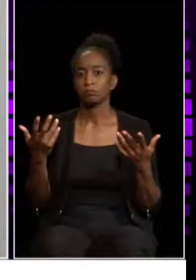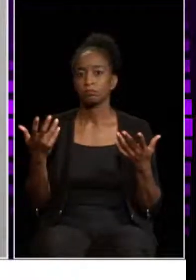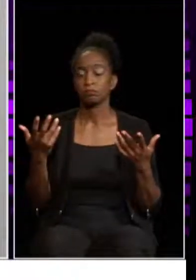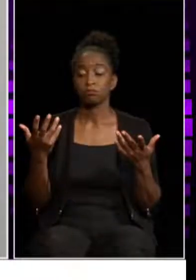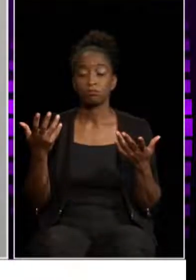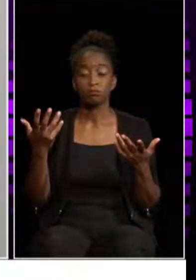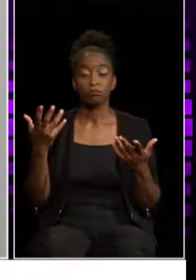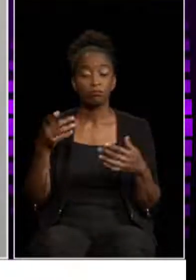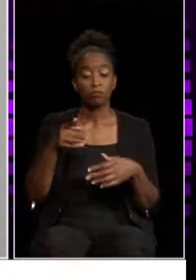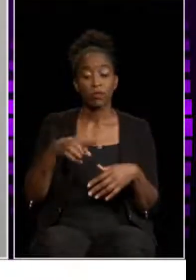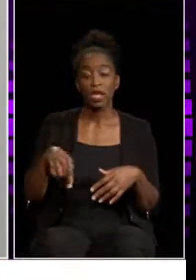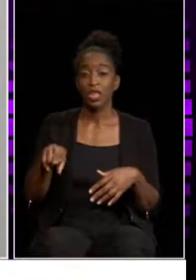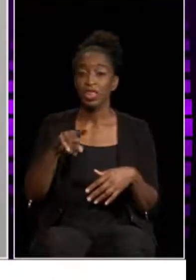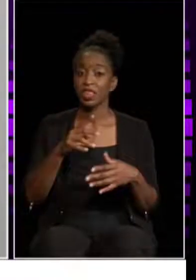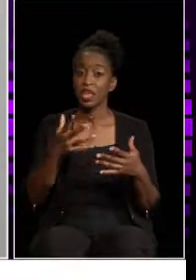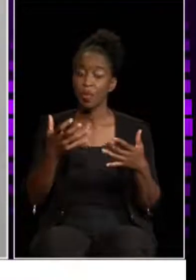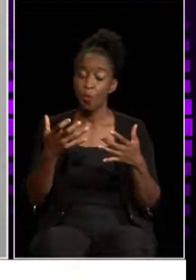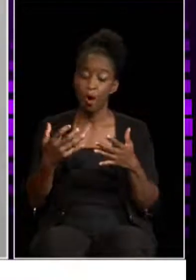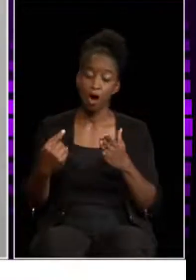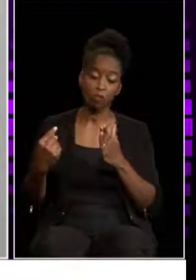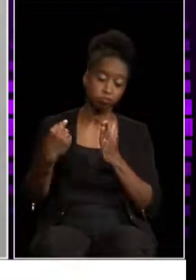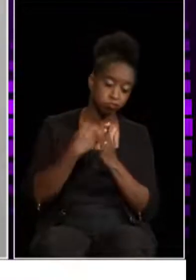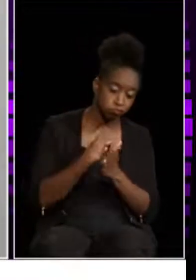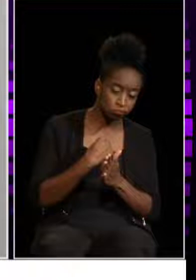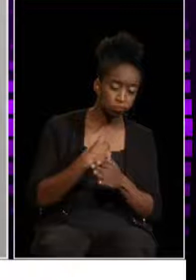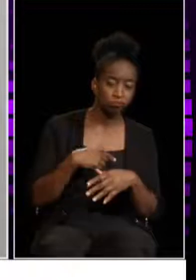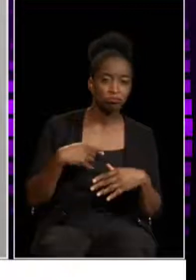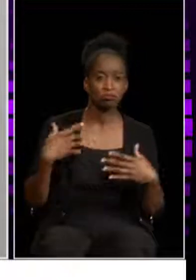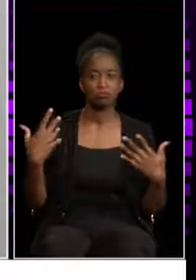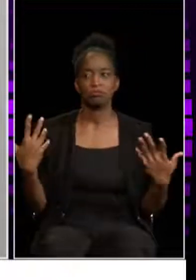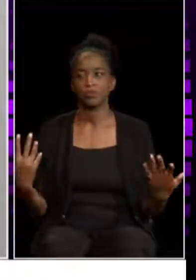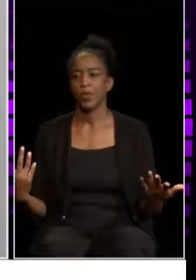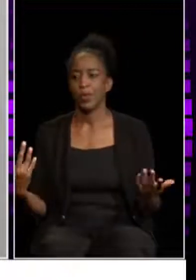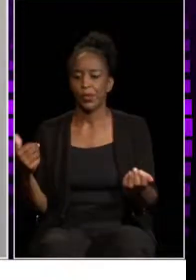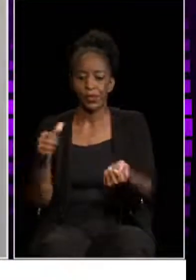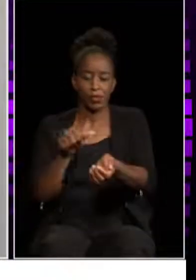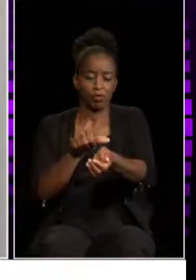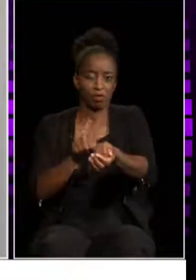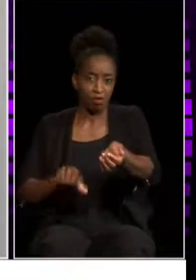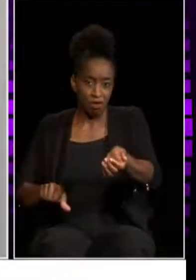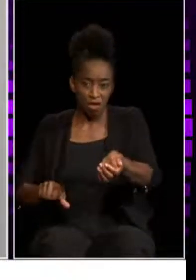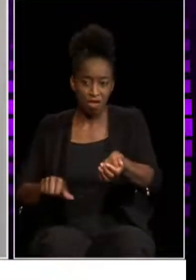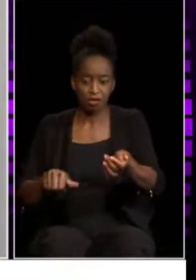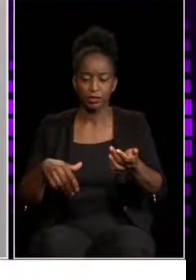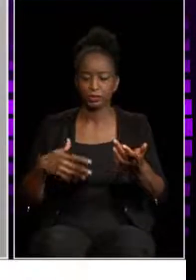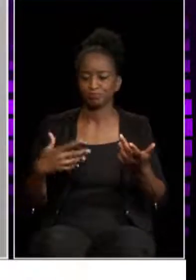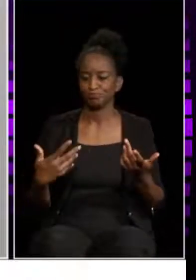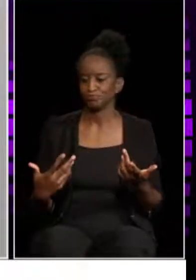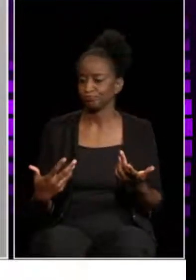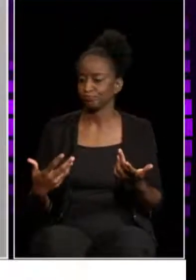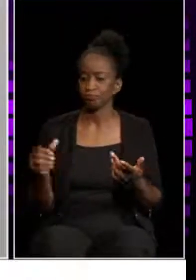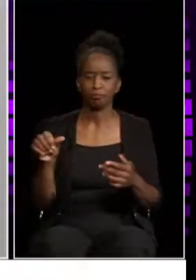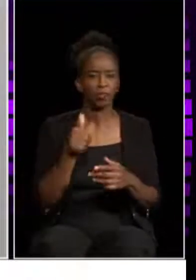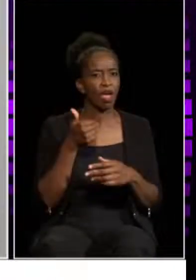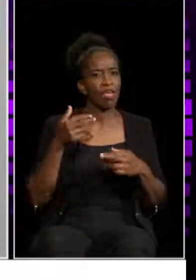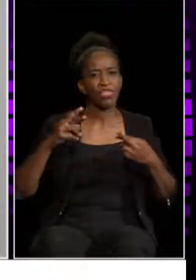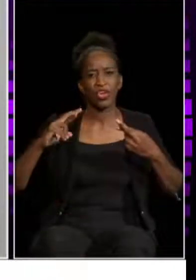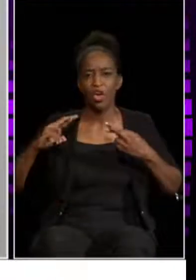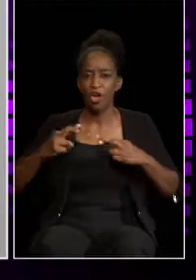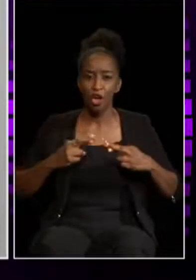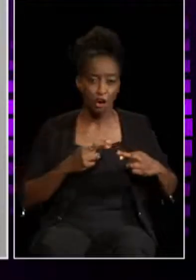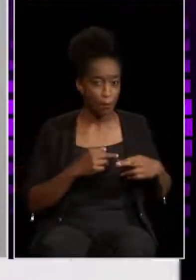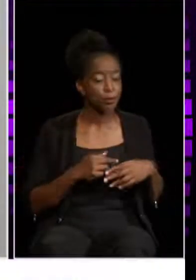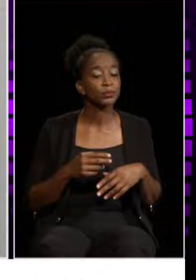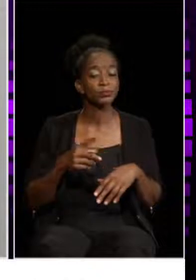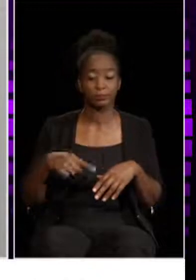thoughts or even attempts at self-harm. So whether in various forms, so even just a thought, and that